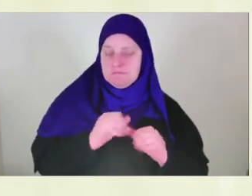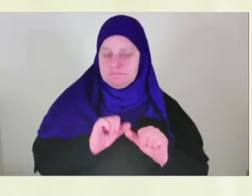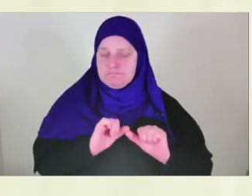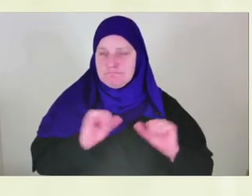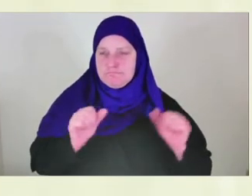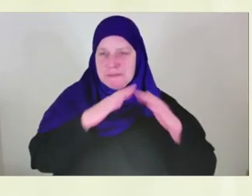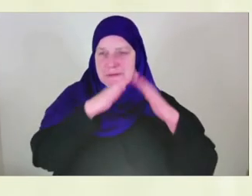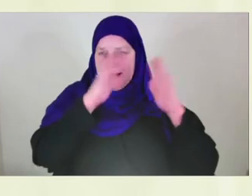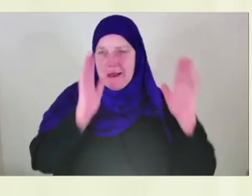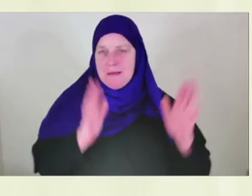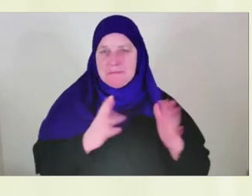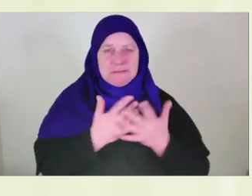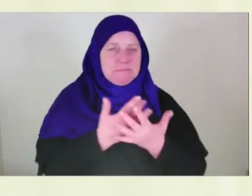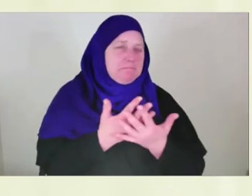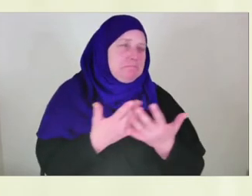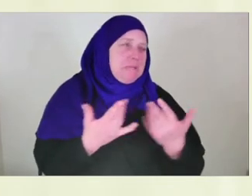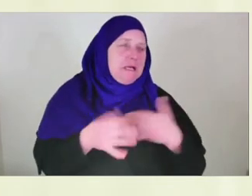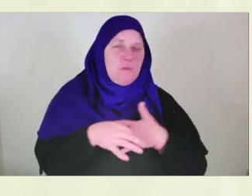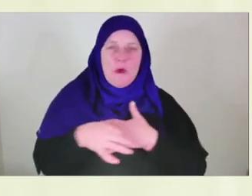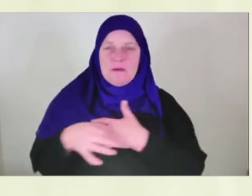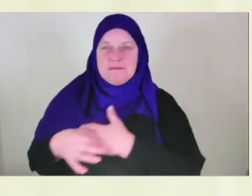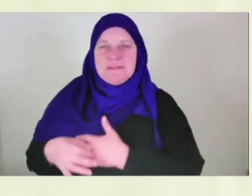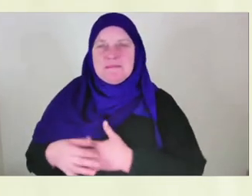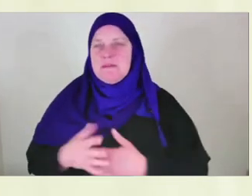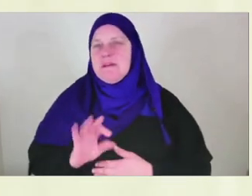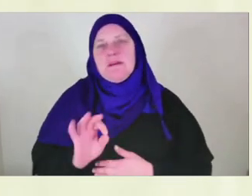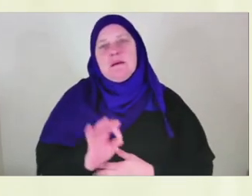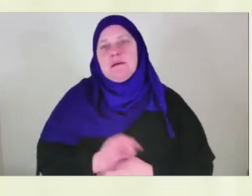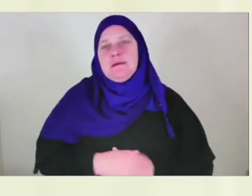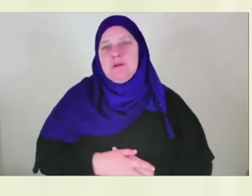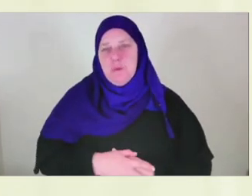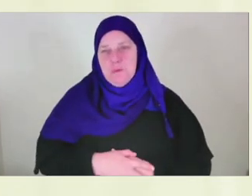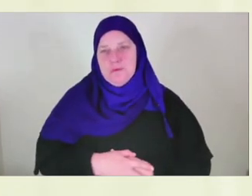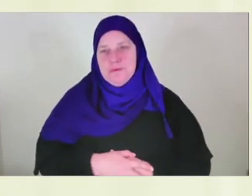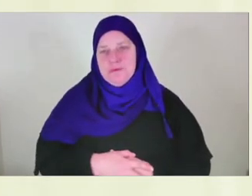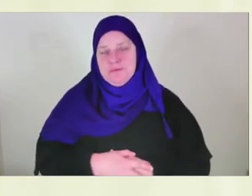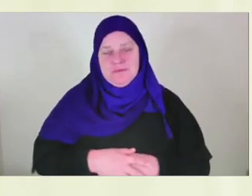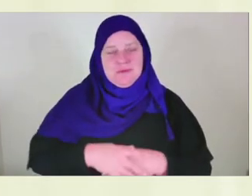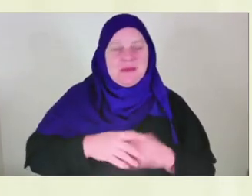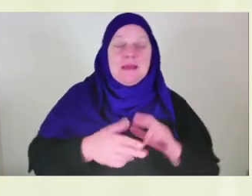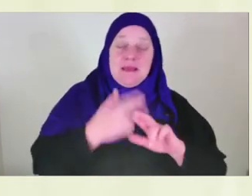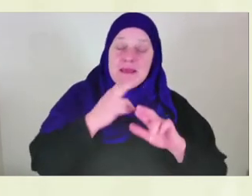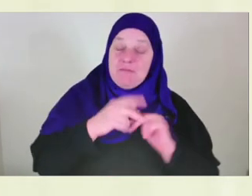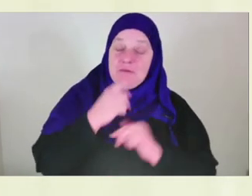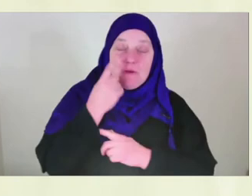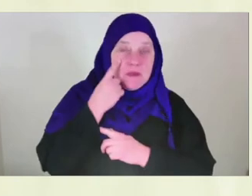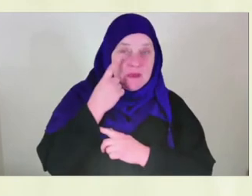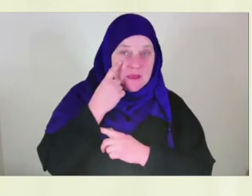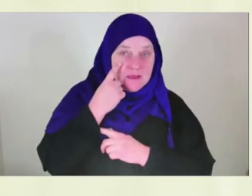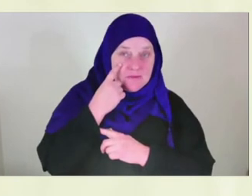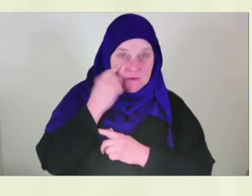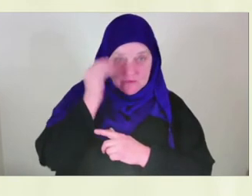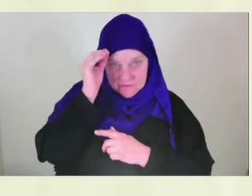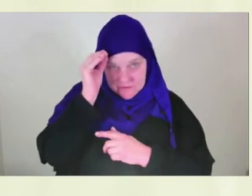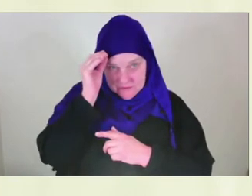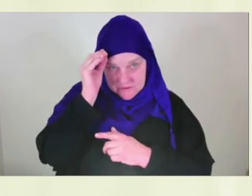scholars live. Like, for example, Sayyid Sistani's house is a rented house in Najaf. It's not